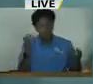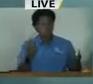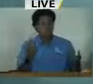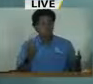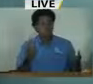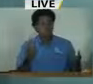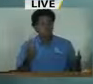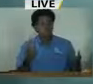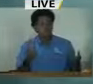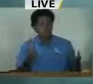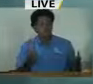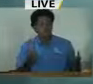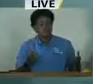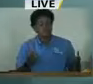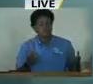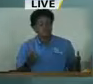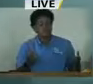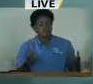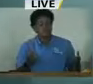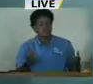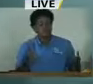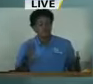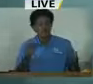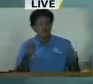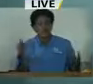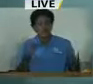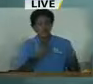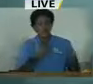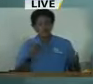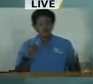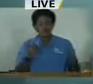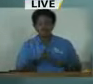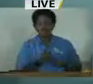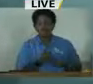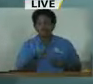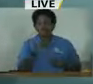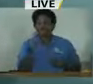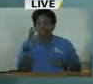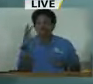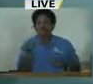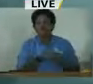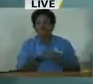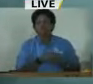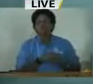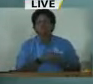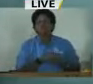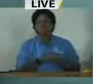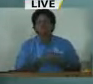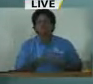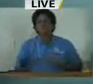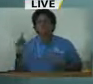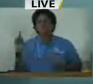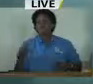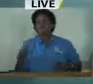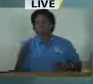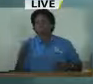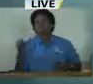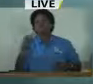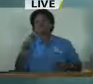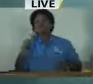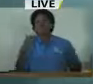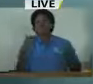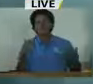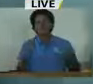are we saying that any member so involved must, you are moving and you